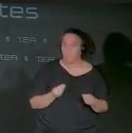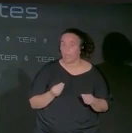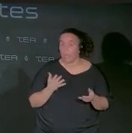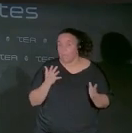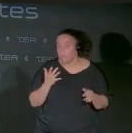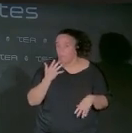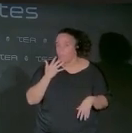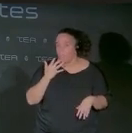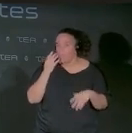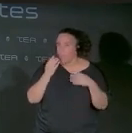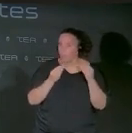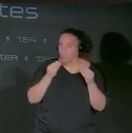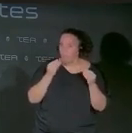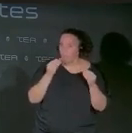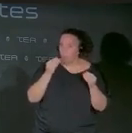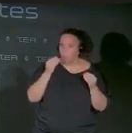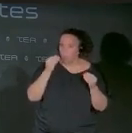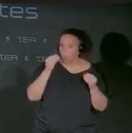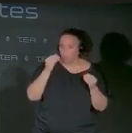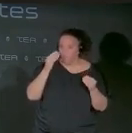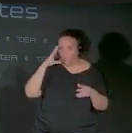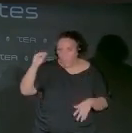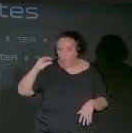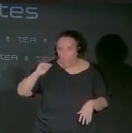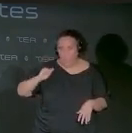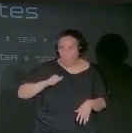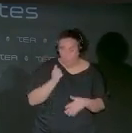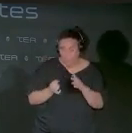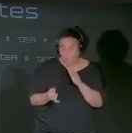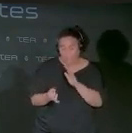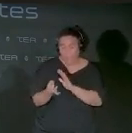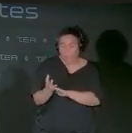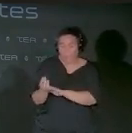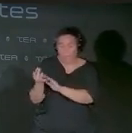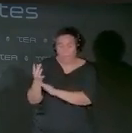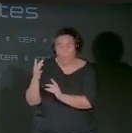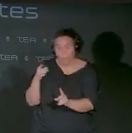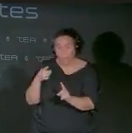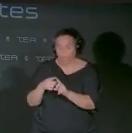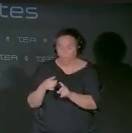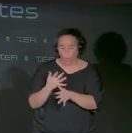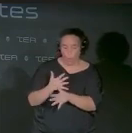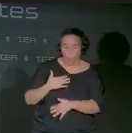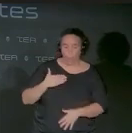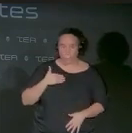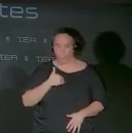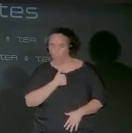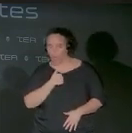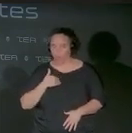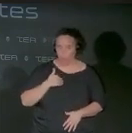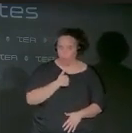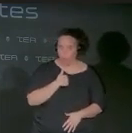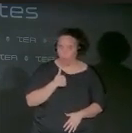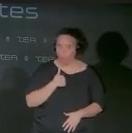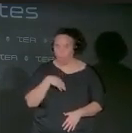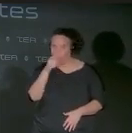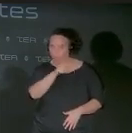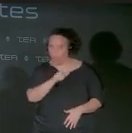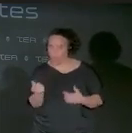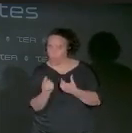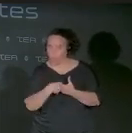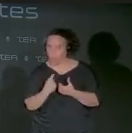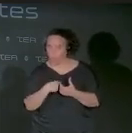role play the non-player characters in our games, that means that the non-player characters